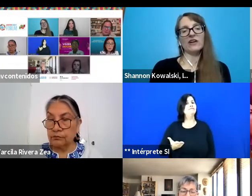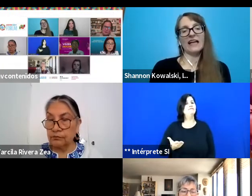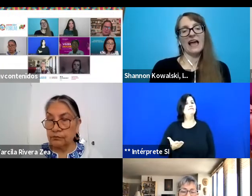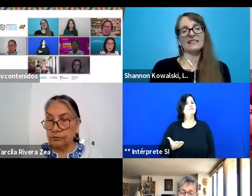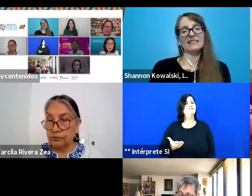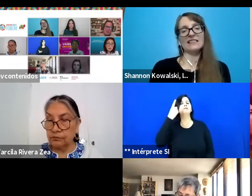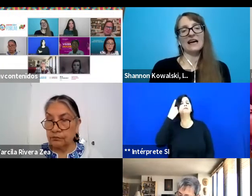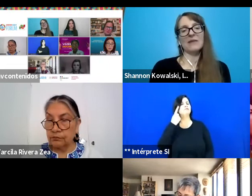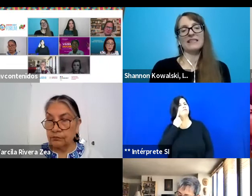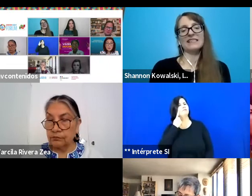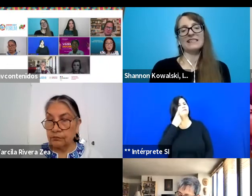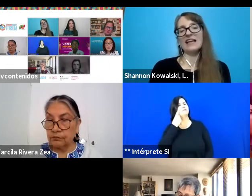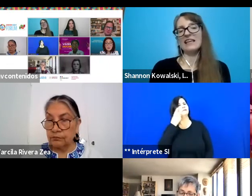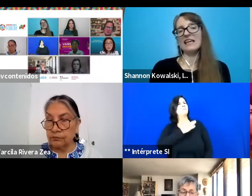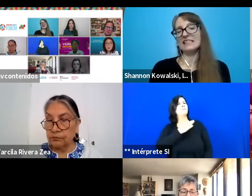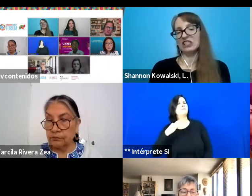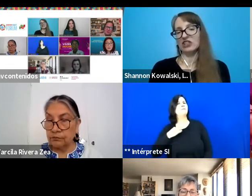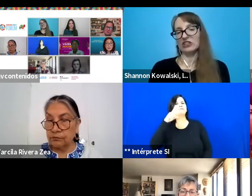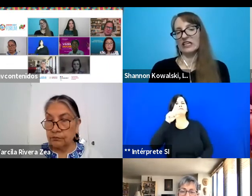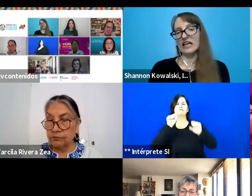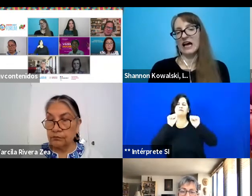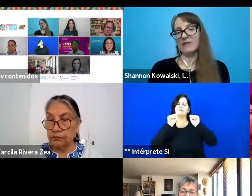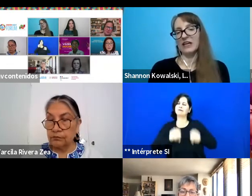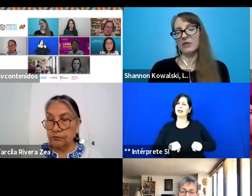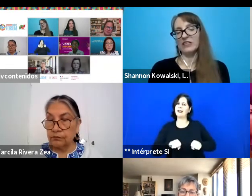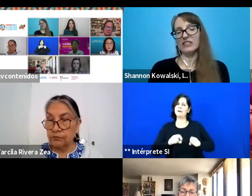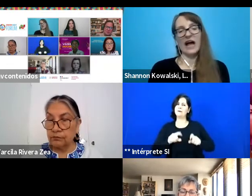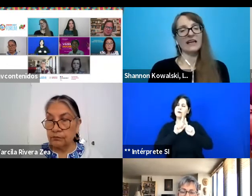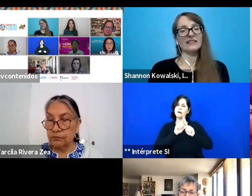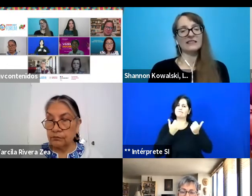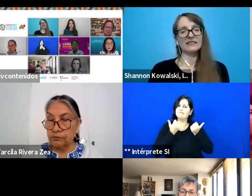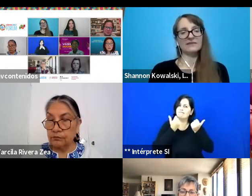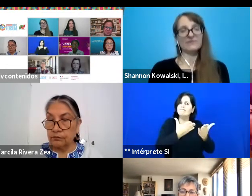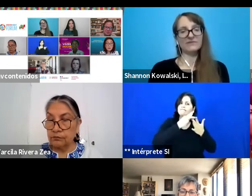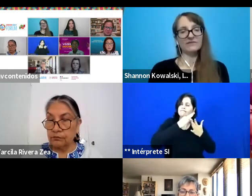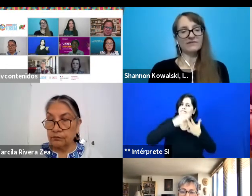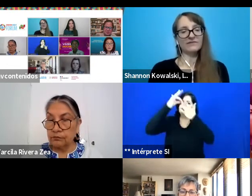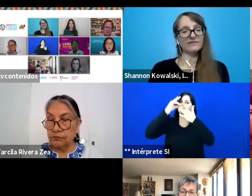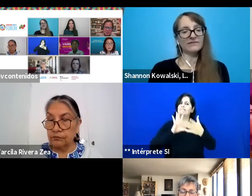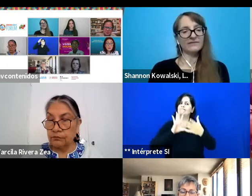have already answered, but is there anything additional that you wanted to add?